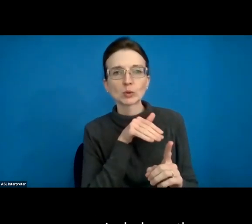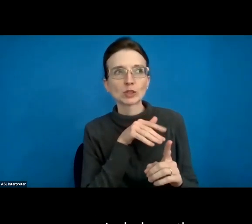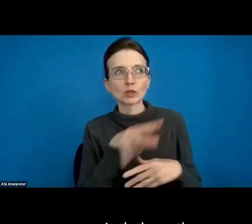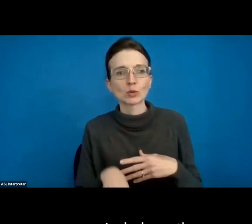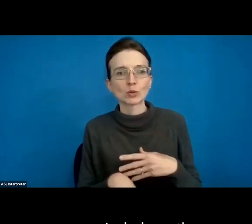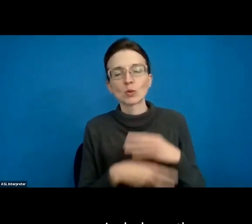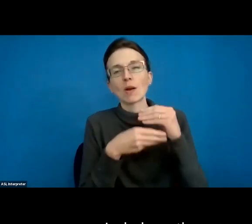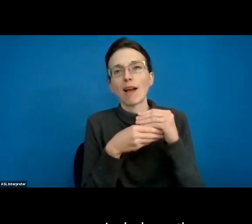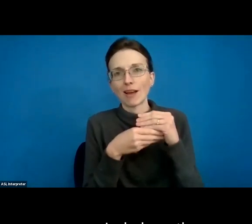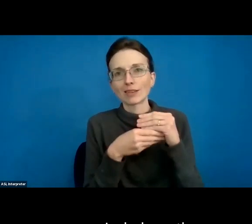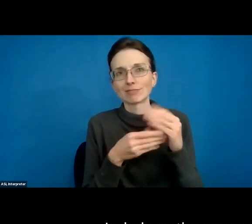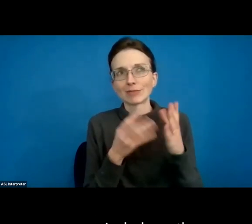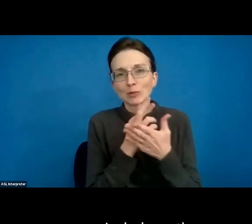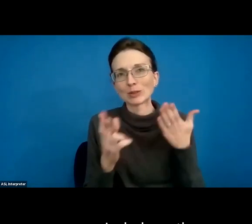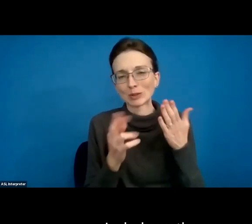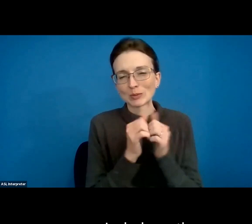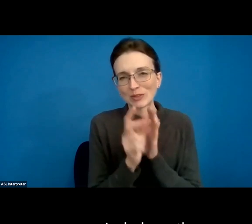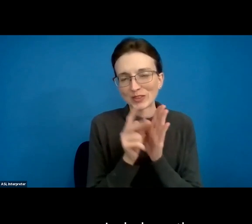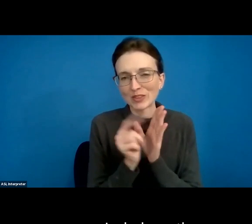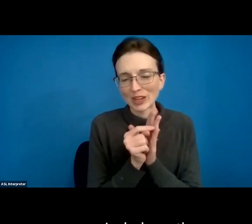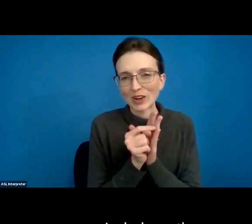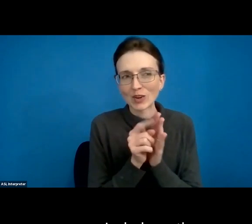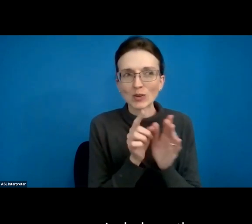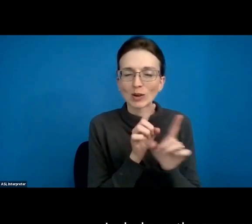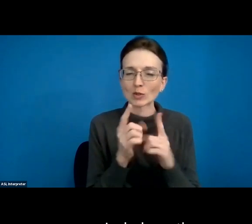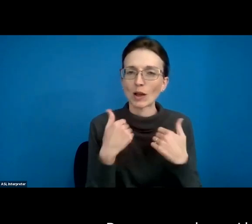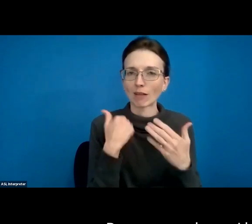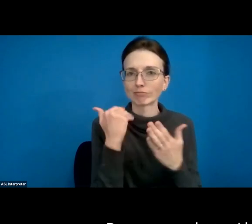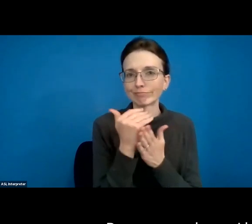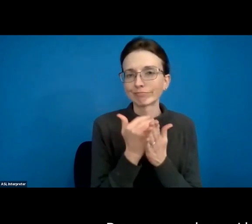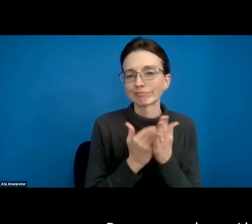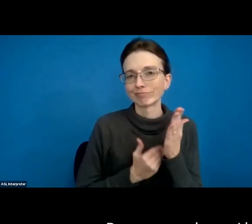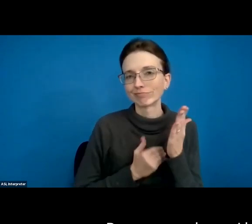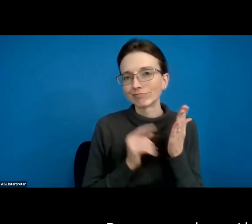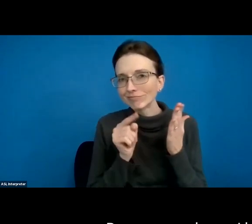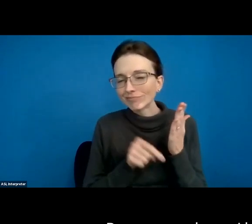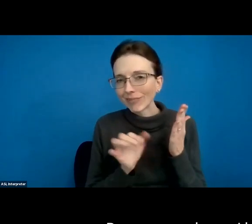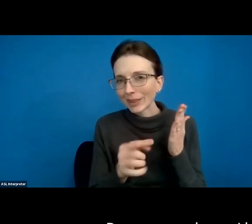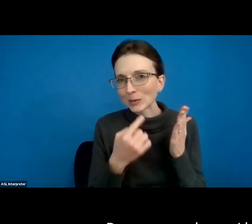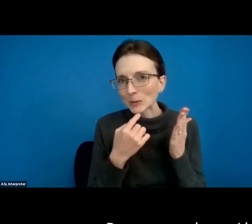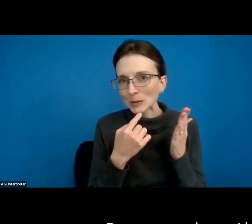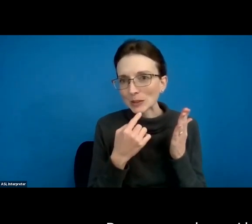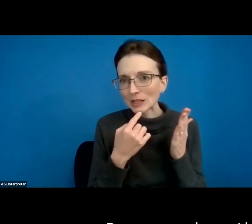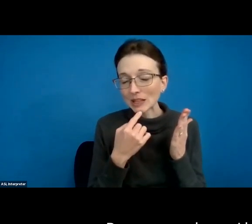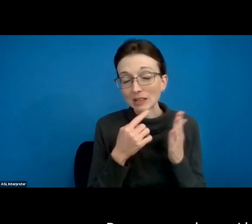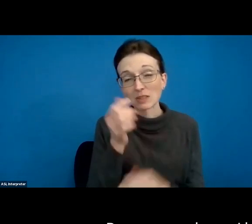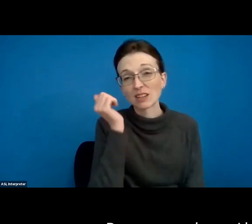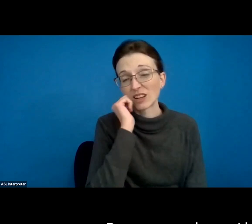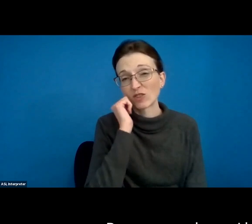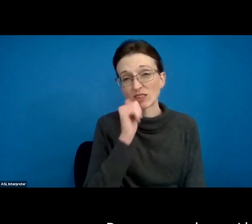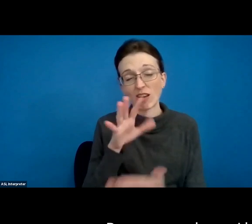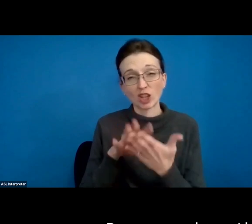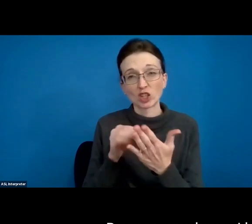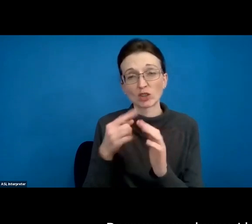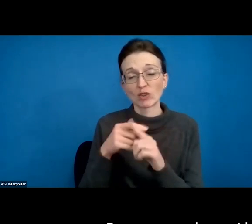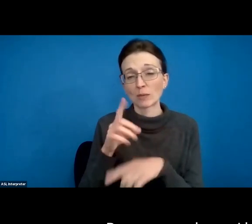provide with the video, to include some lists of those, because I learn something every day from the